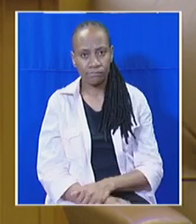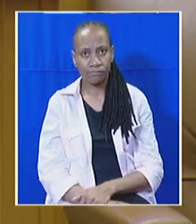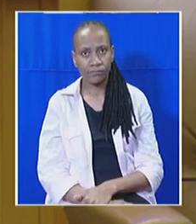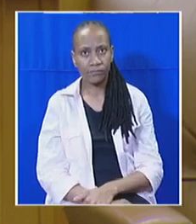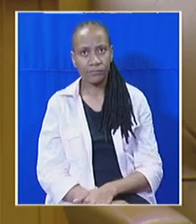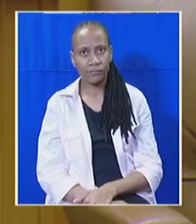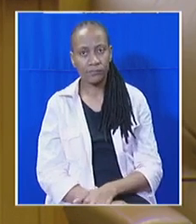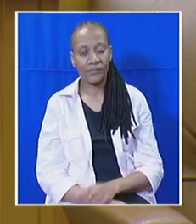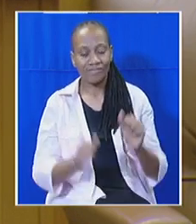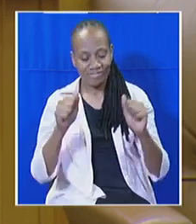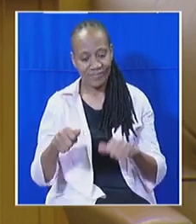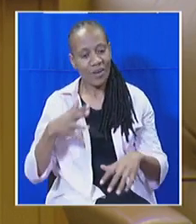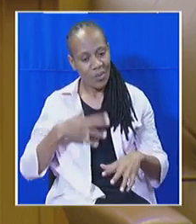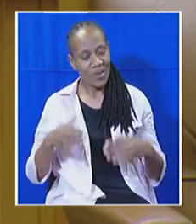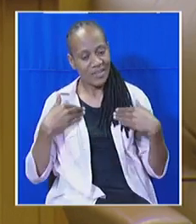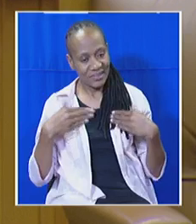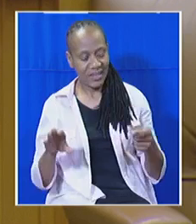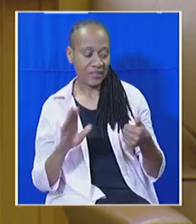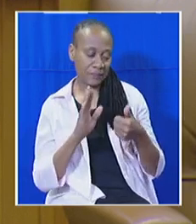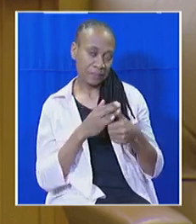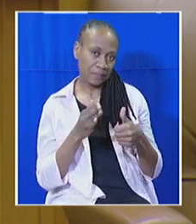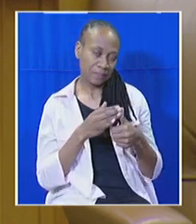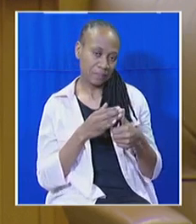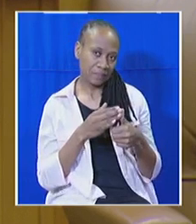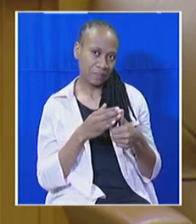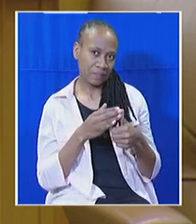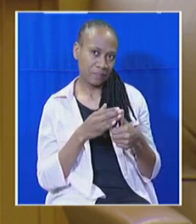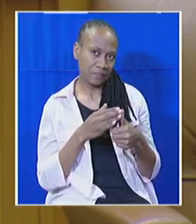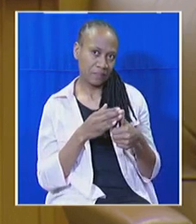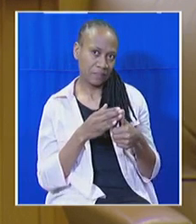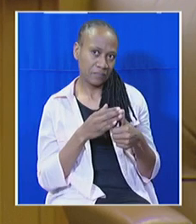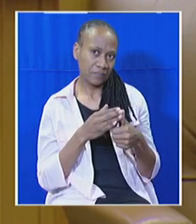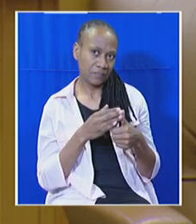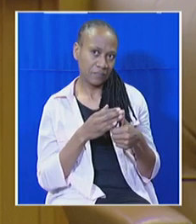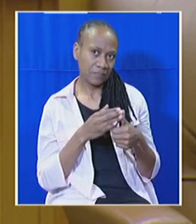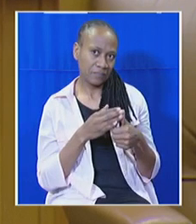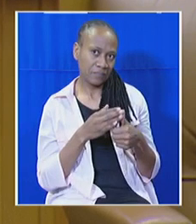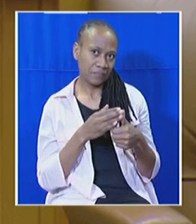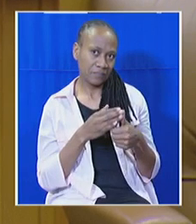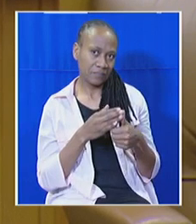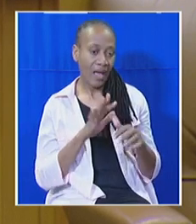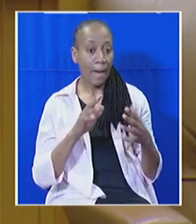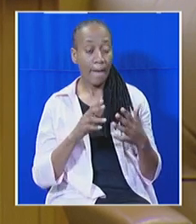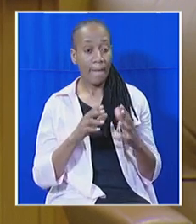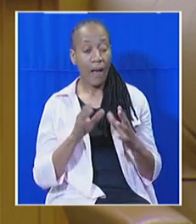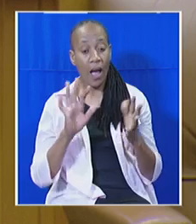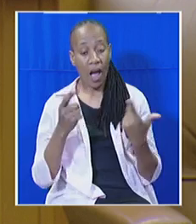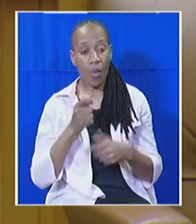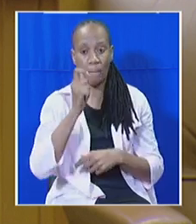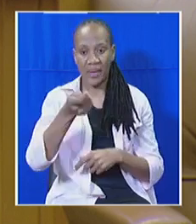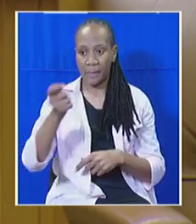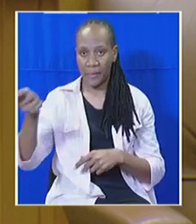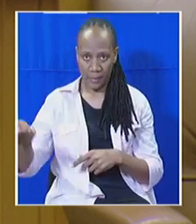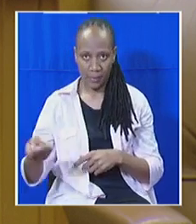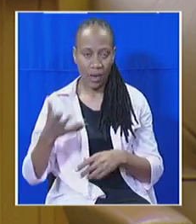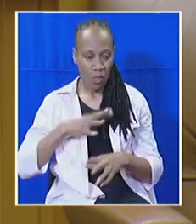just want to start from what the member spoke about, how houses how do we pay contractors, because she's